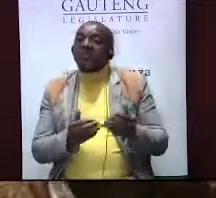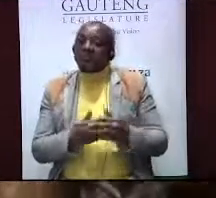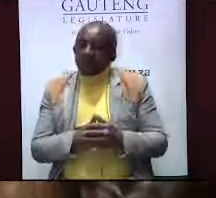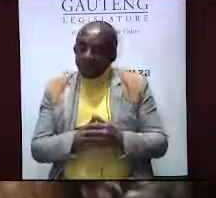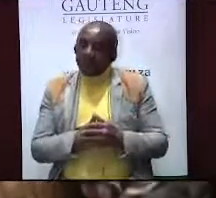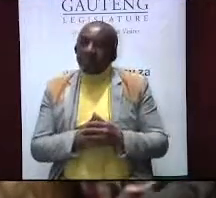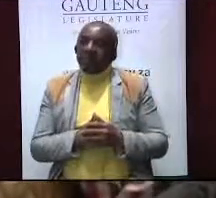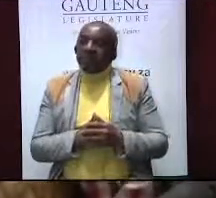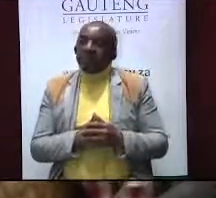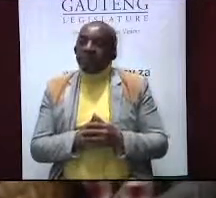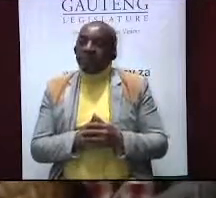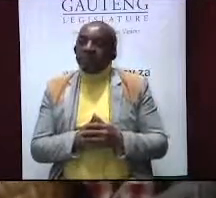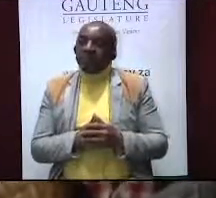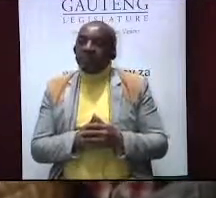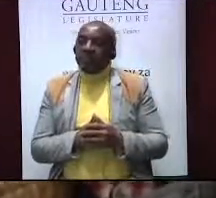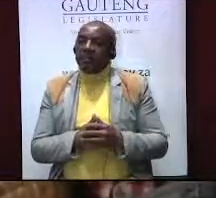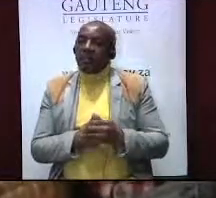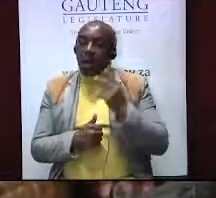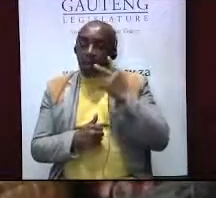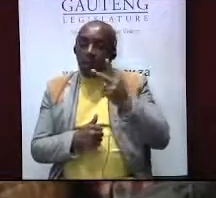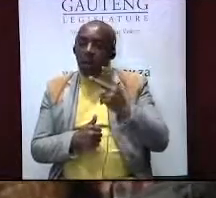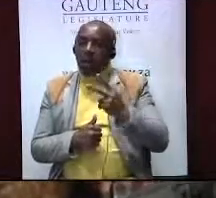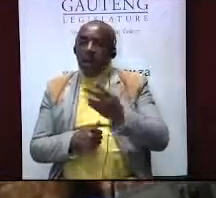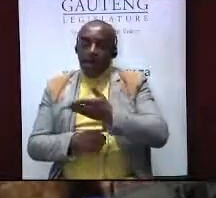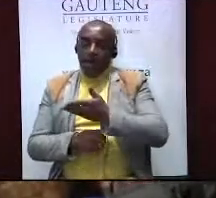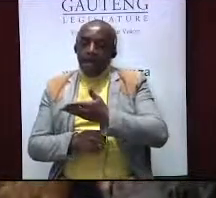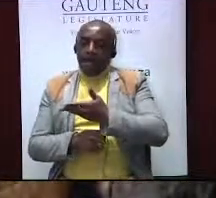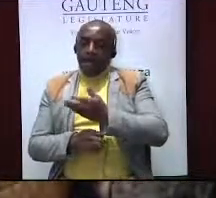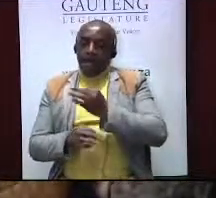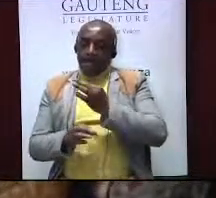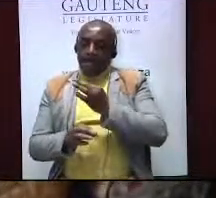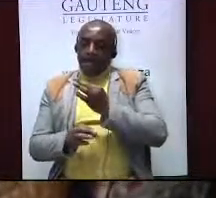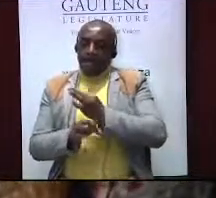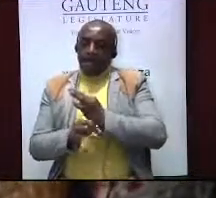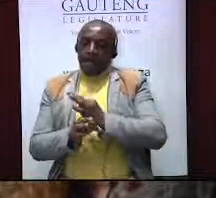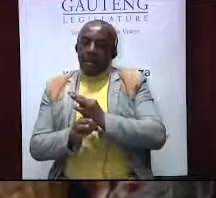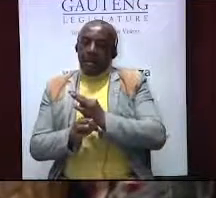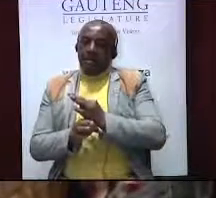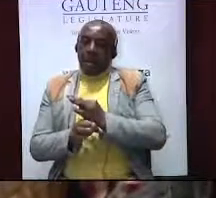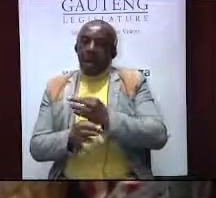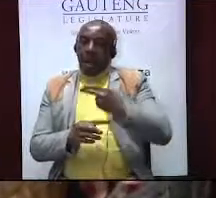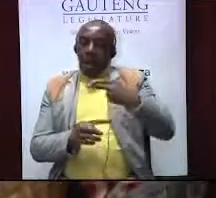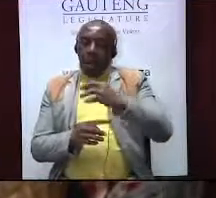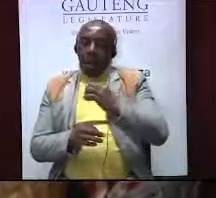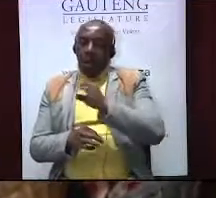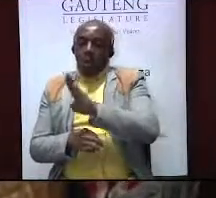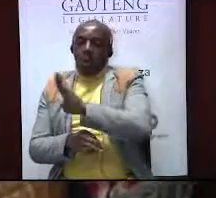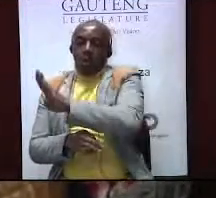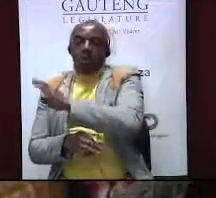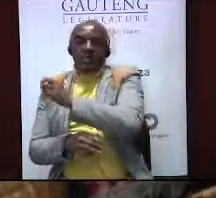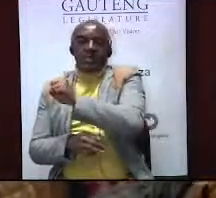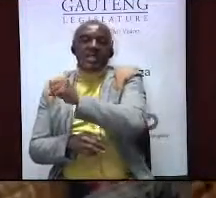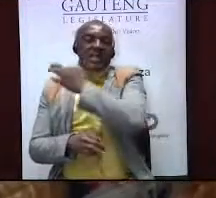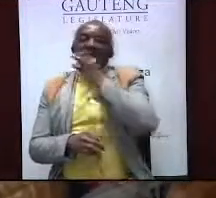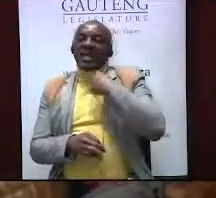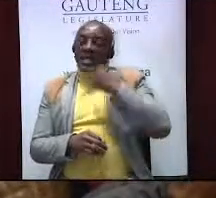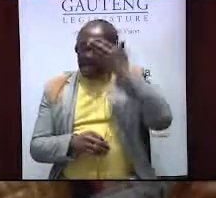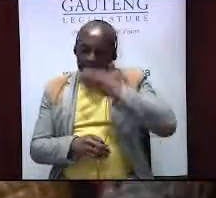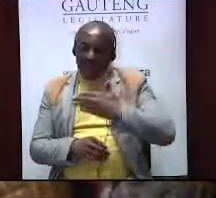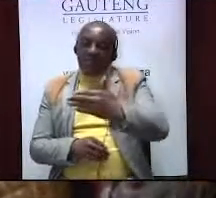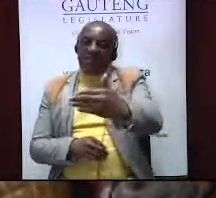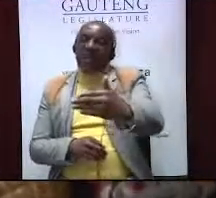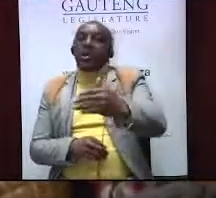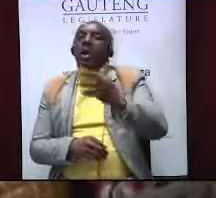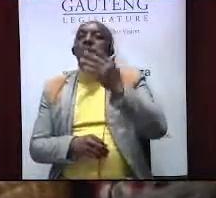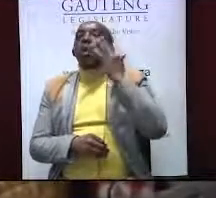the watchmen, we are the gatekeepers, we are the front runners. You know, how the gatekeeper, only front